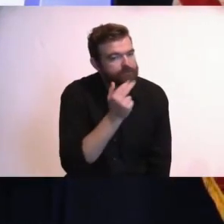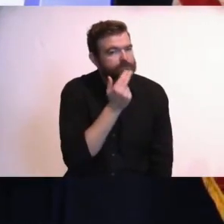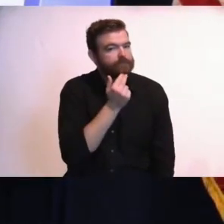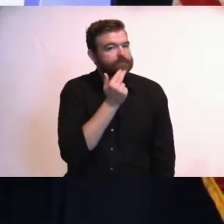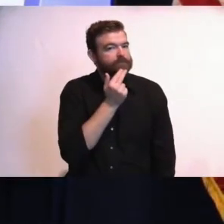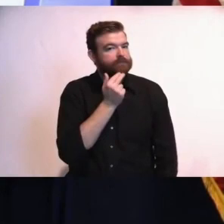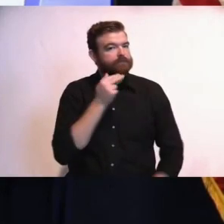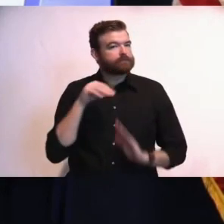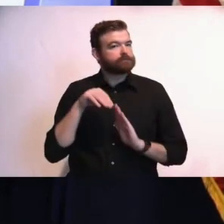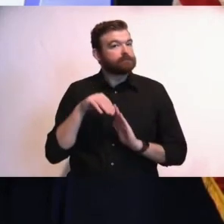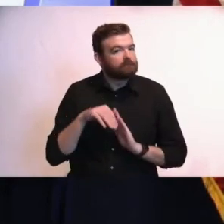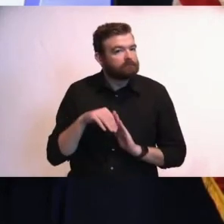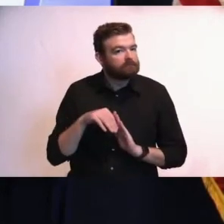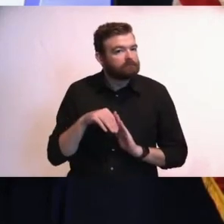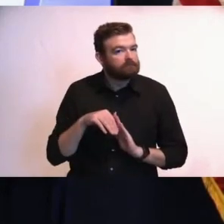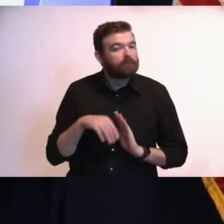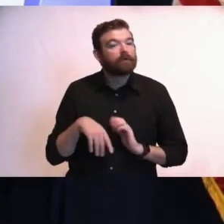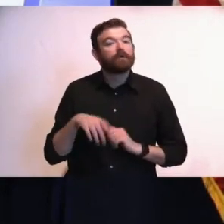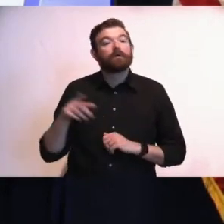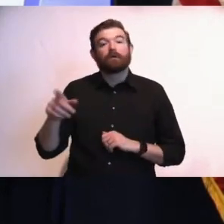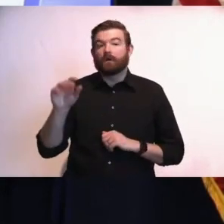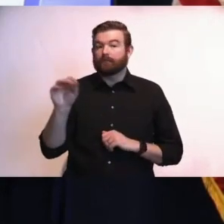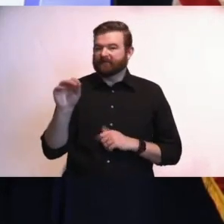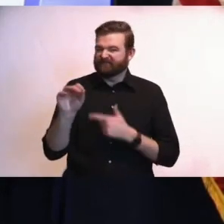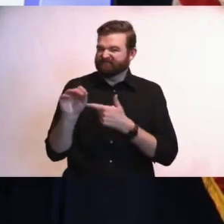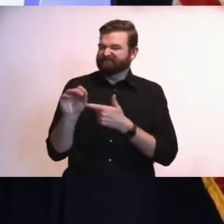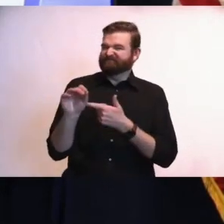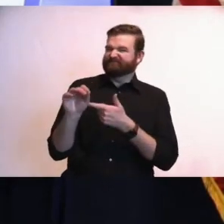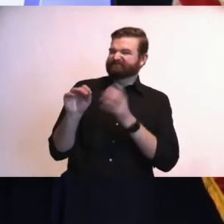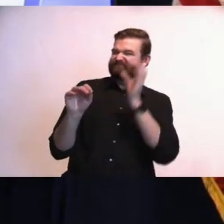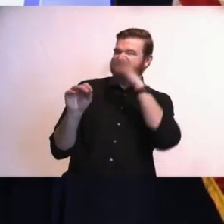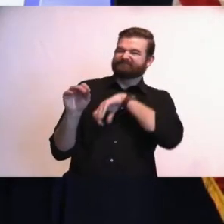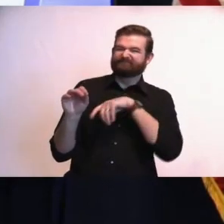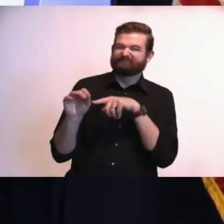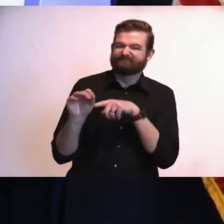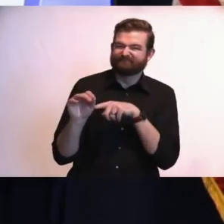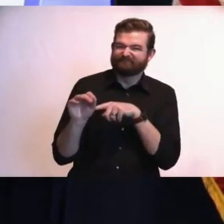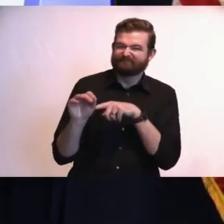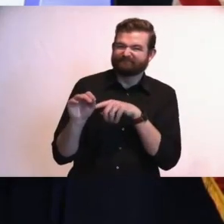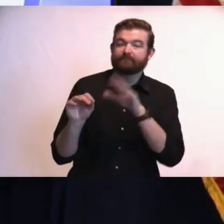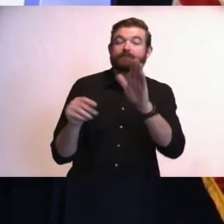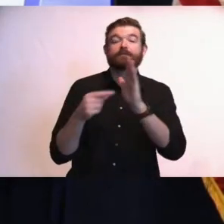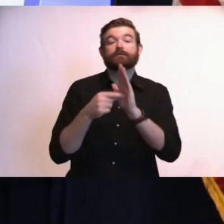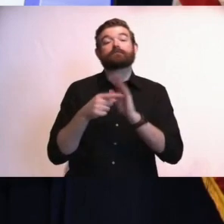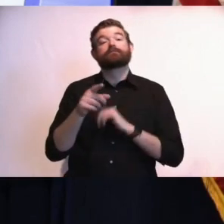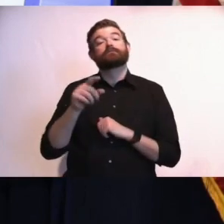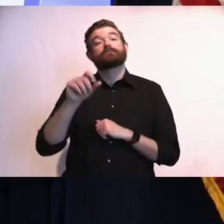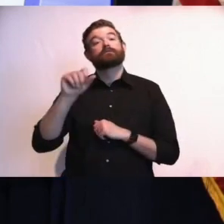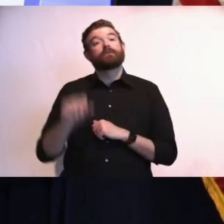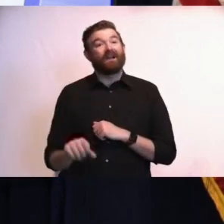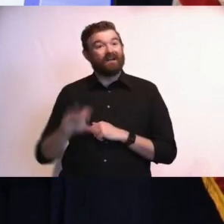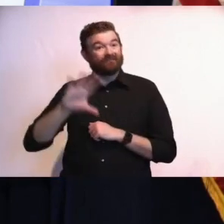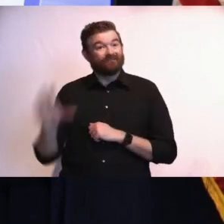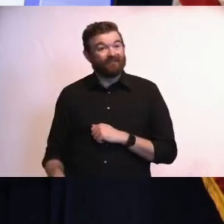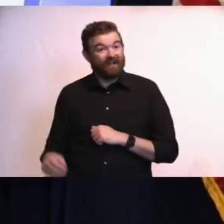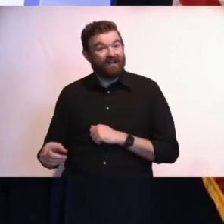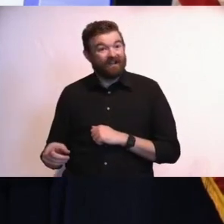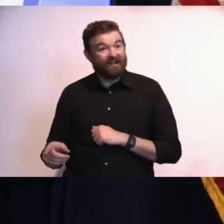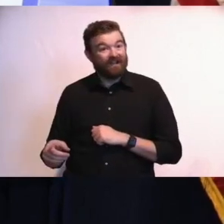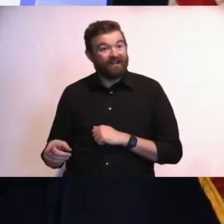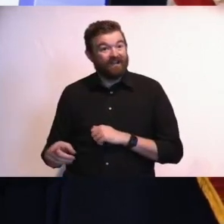variant that shoots way up and then, like, for example, in South Africa, came down just as quickly. We can only hope that that